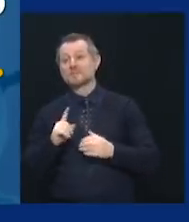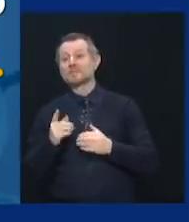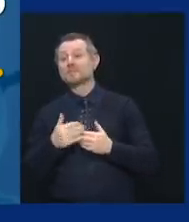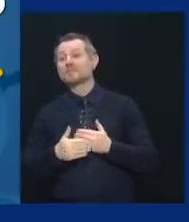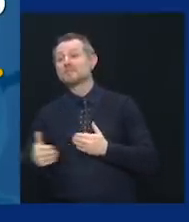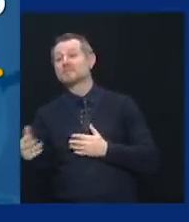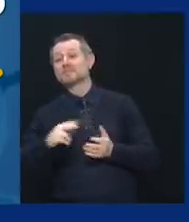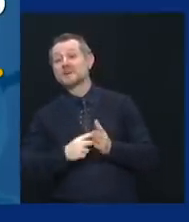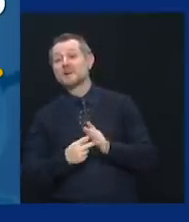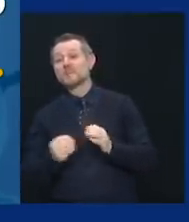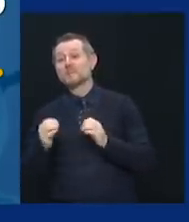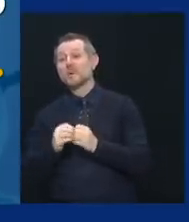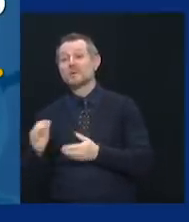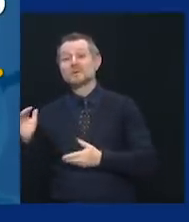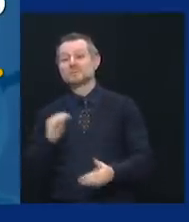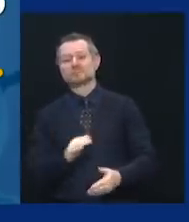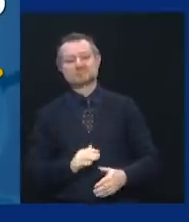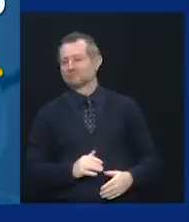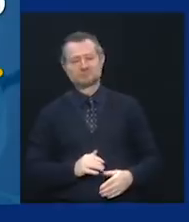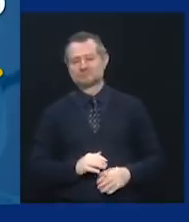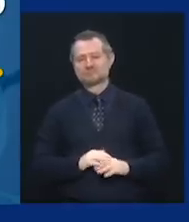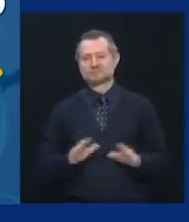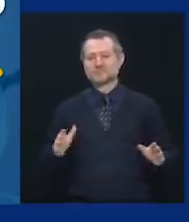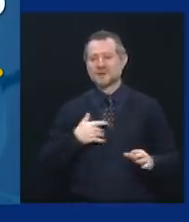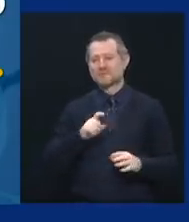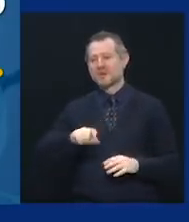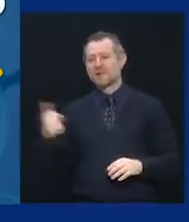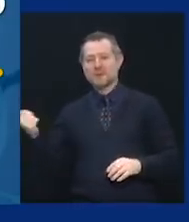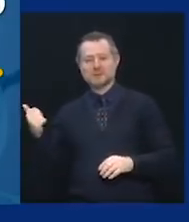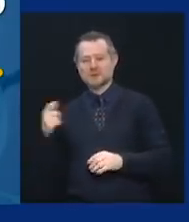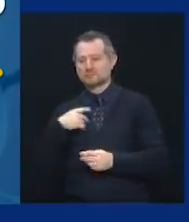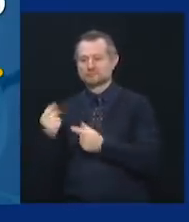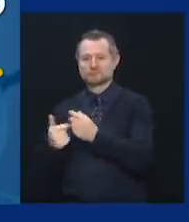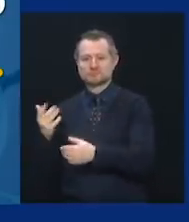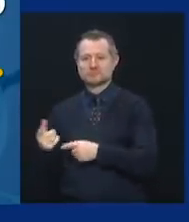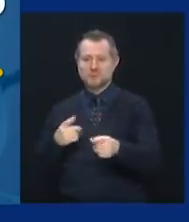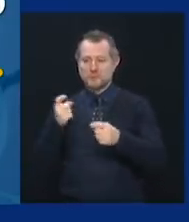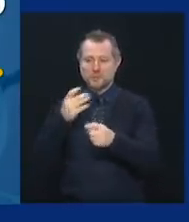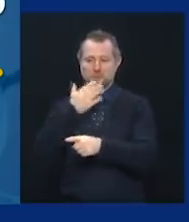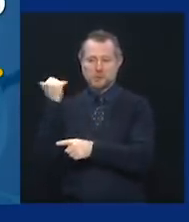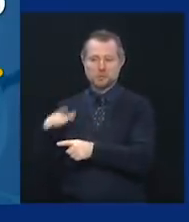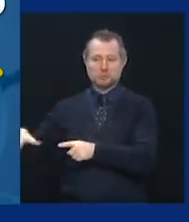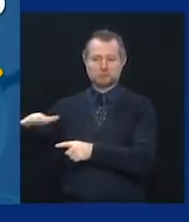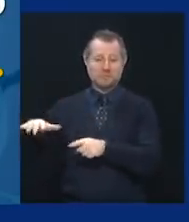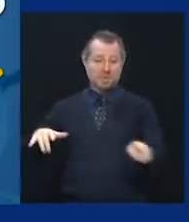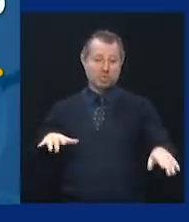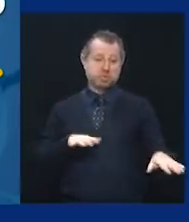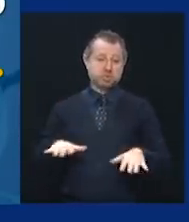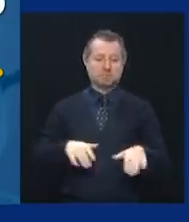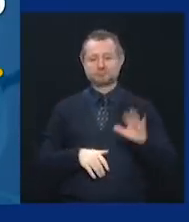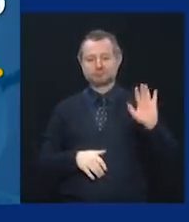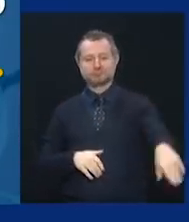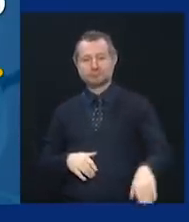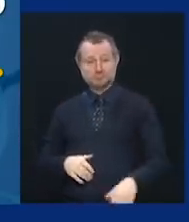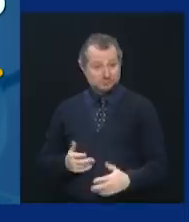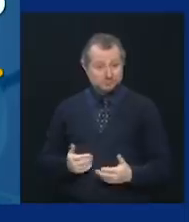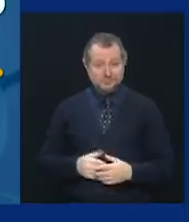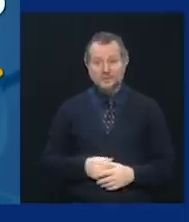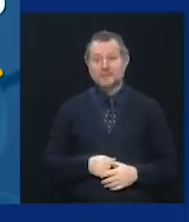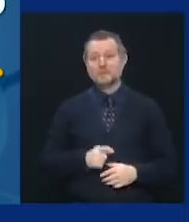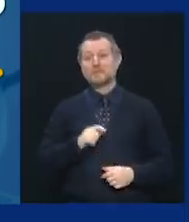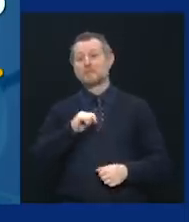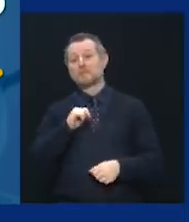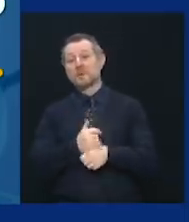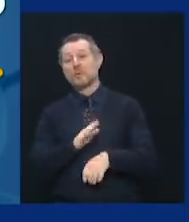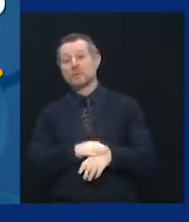allocations. We'll use other hospitals who can administer it better. It also says from the day you receive